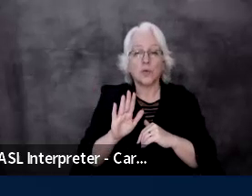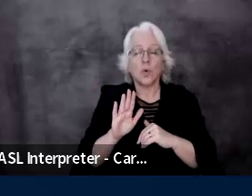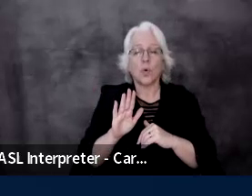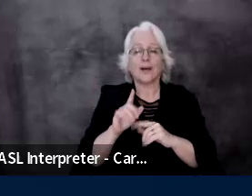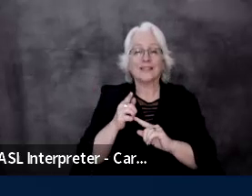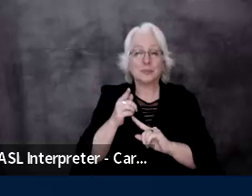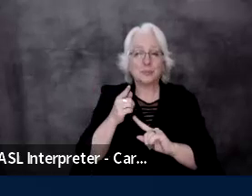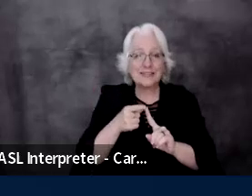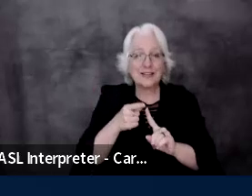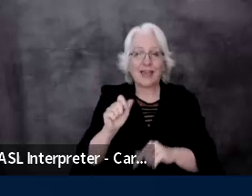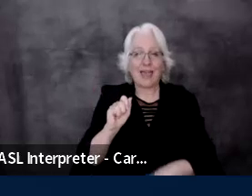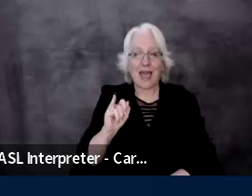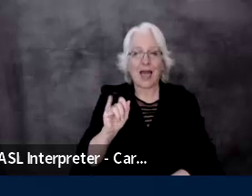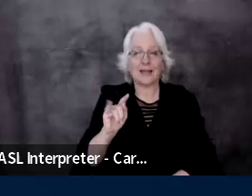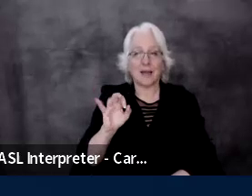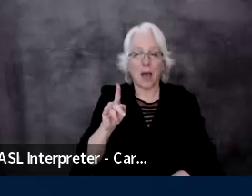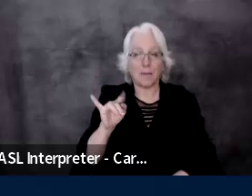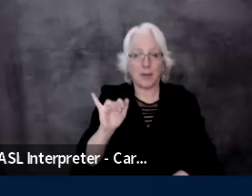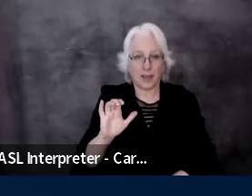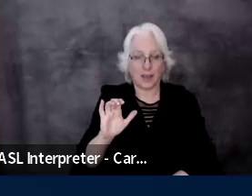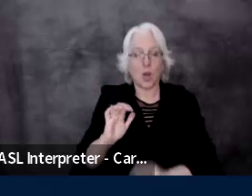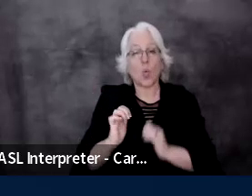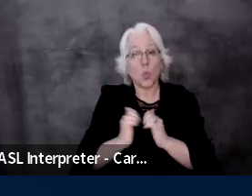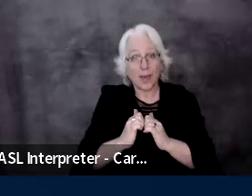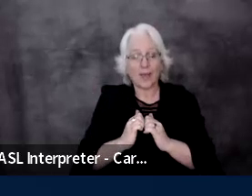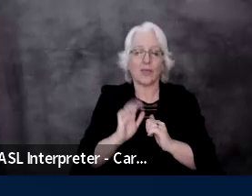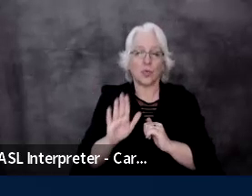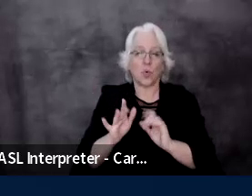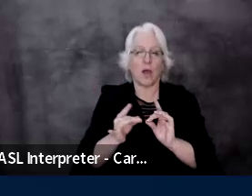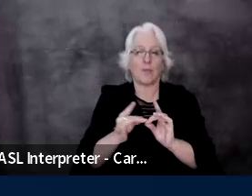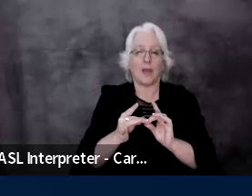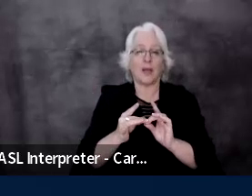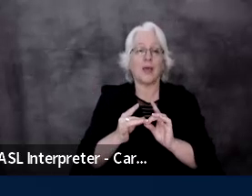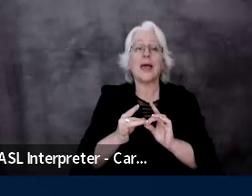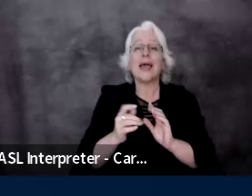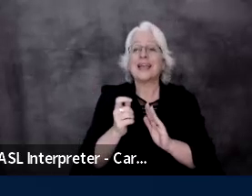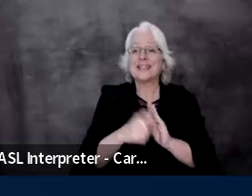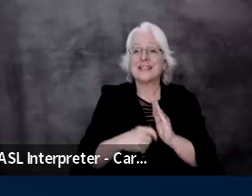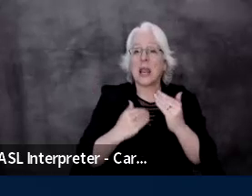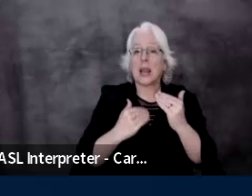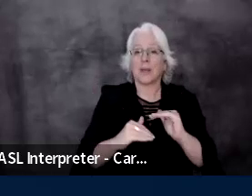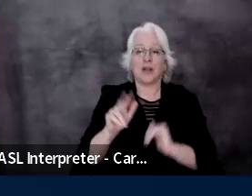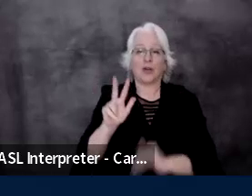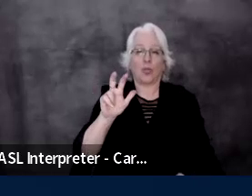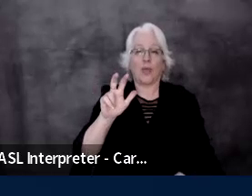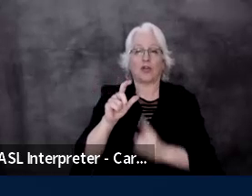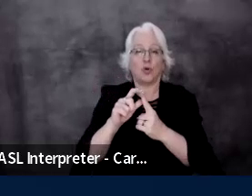with your comment. Written comments are limited to 300 words.